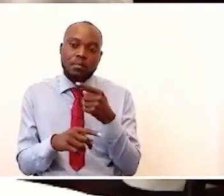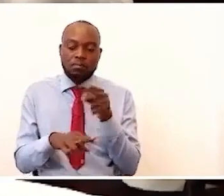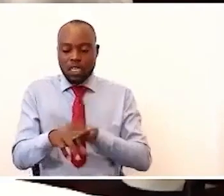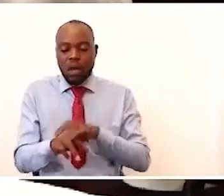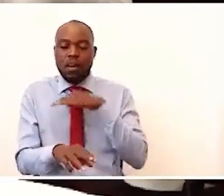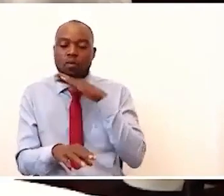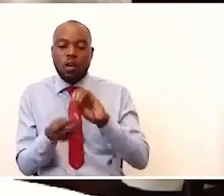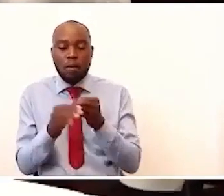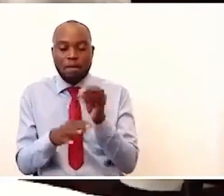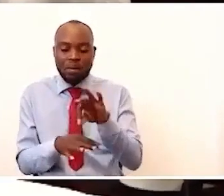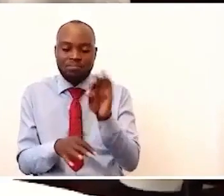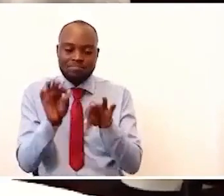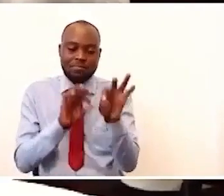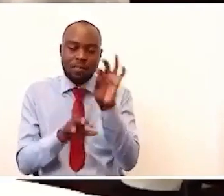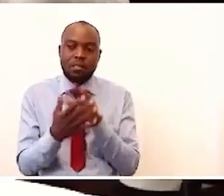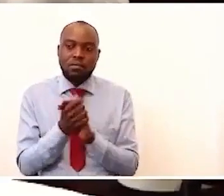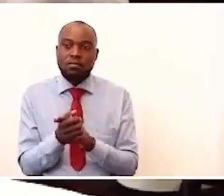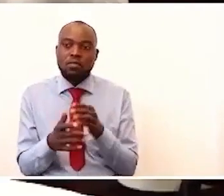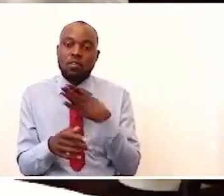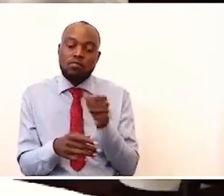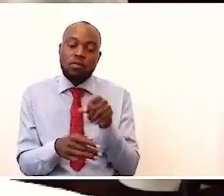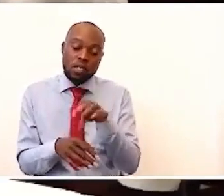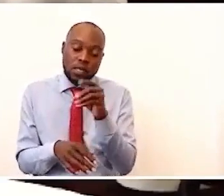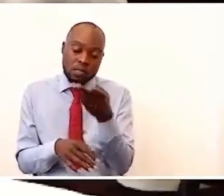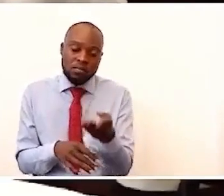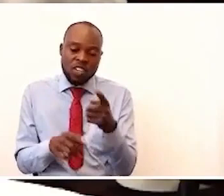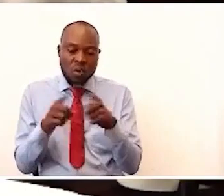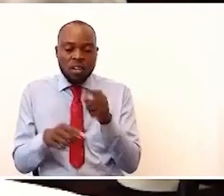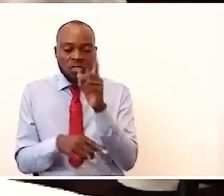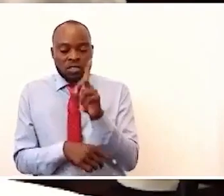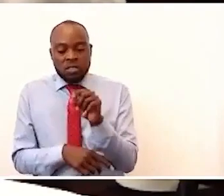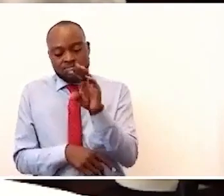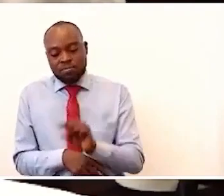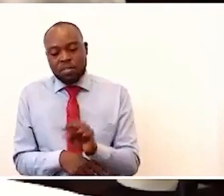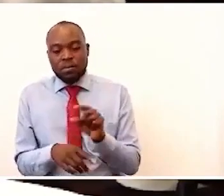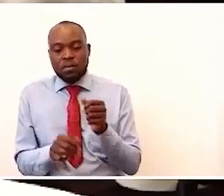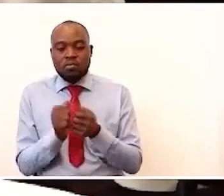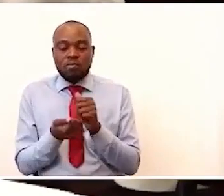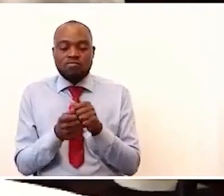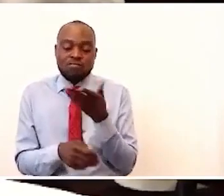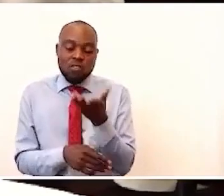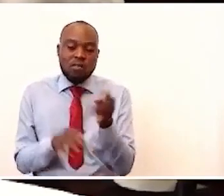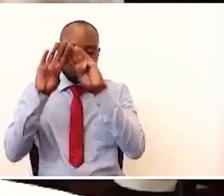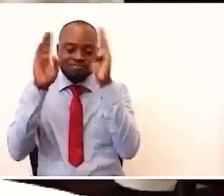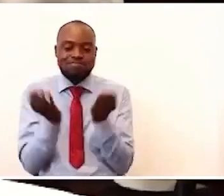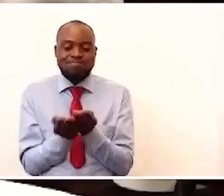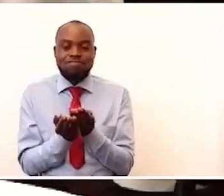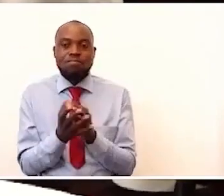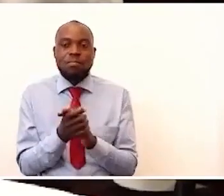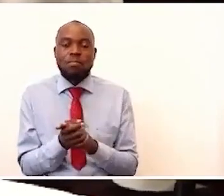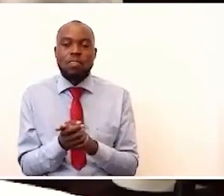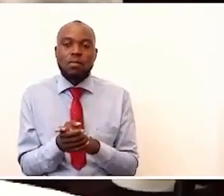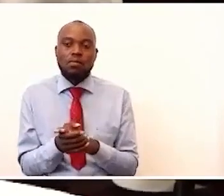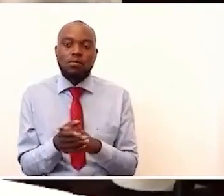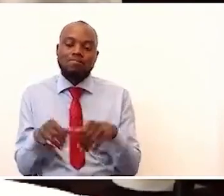think we really have to nail that on the head and not minimize it, that the problem is more global than internal. And I think it would be good to